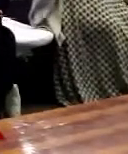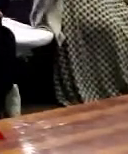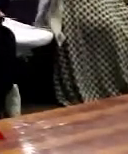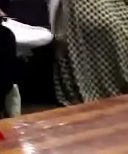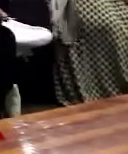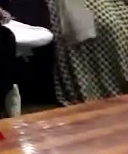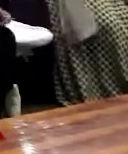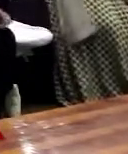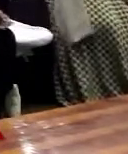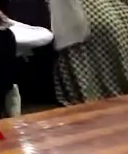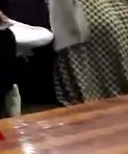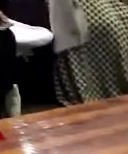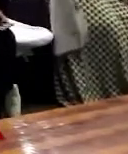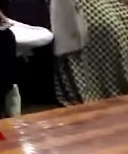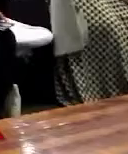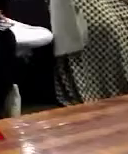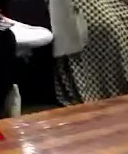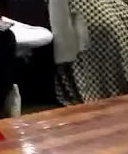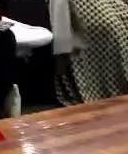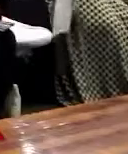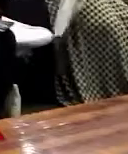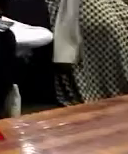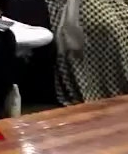awunondihambisa indlela ende kanga